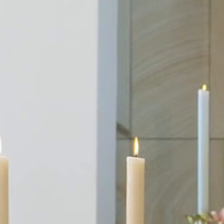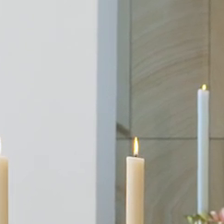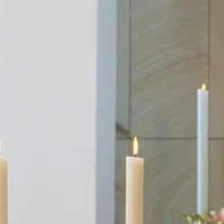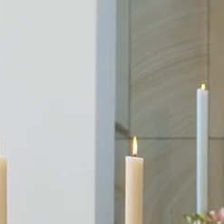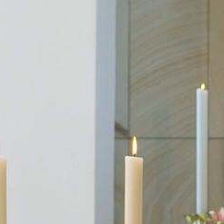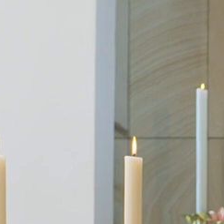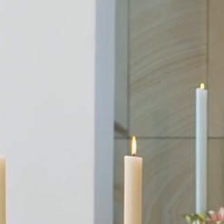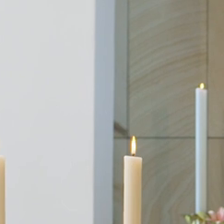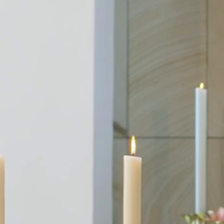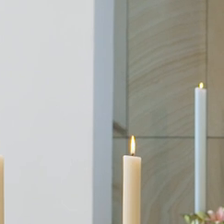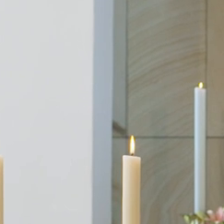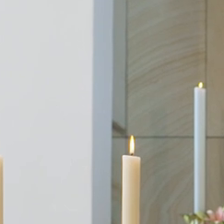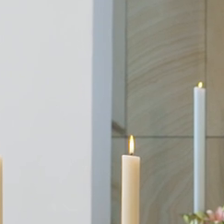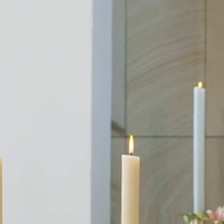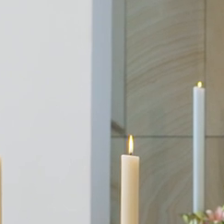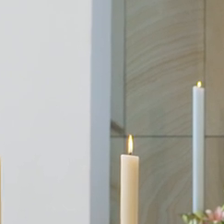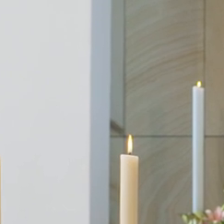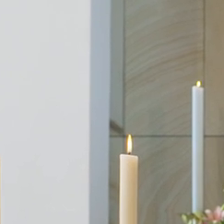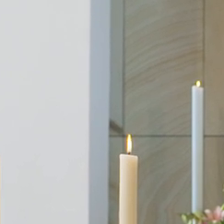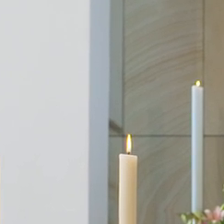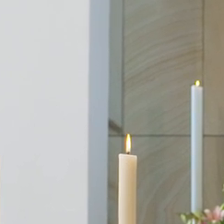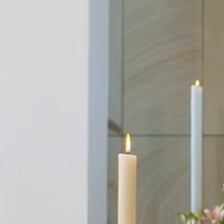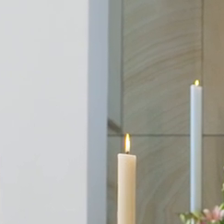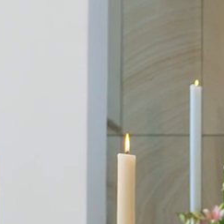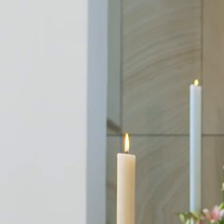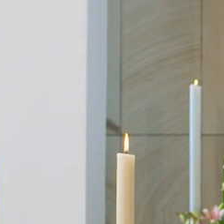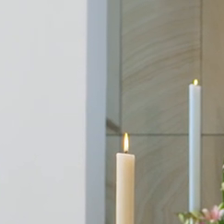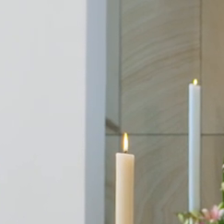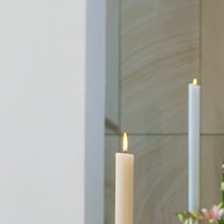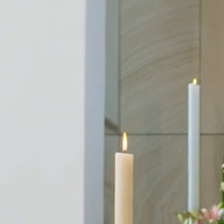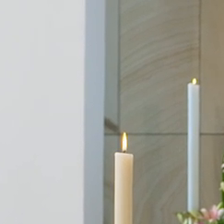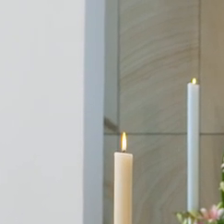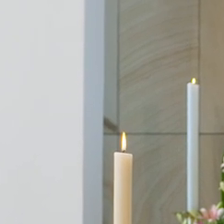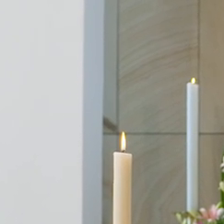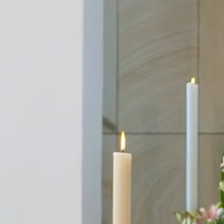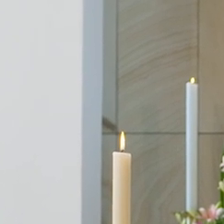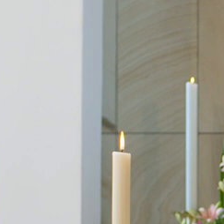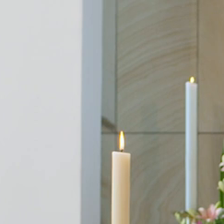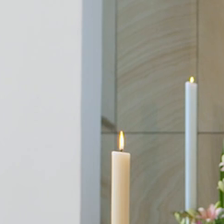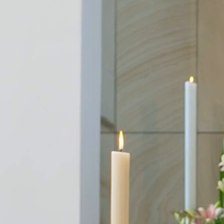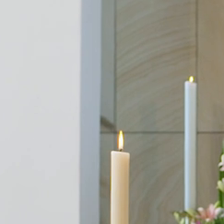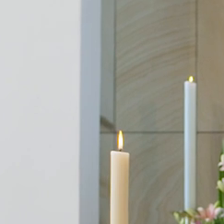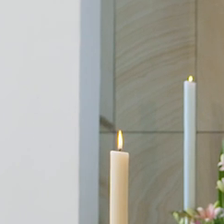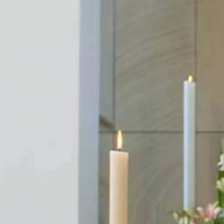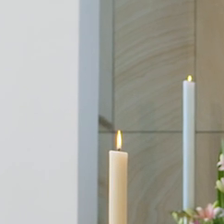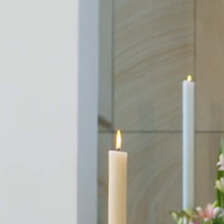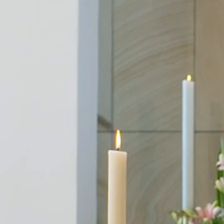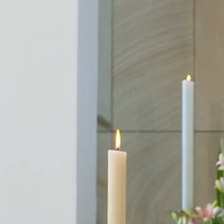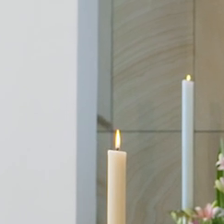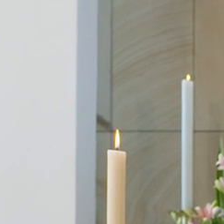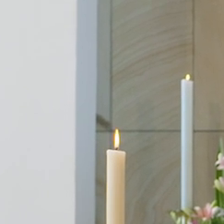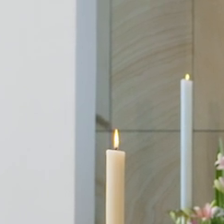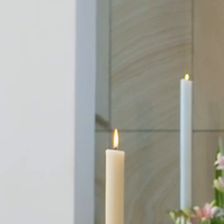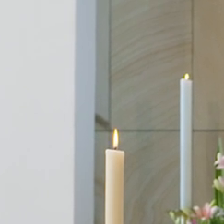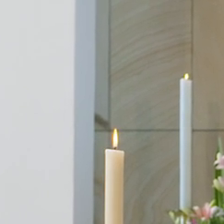this day our daily bread, and forgive us our trespasses, as we forgive those who trespass against us. And lead